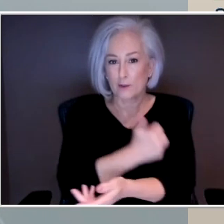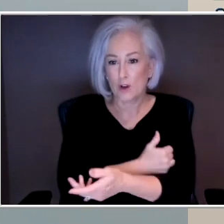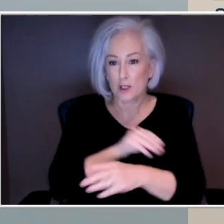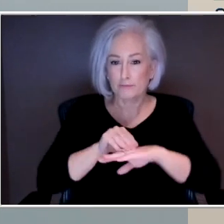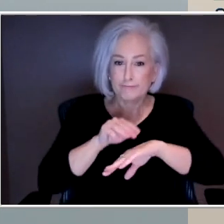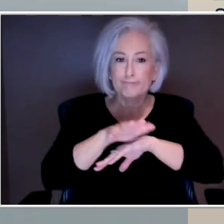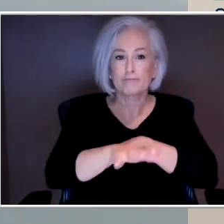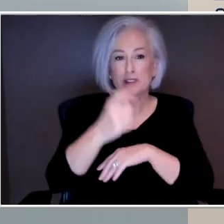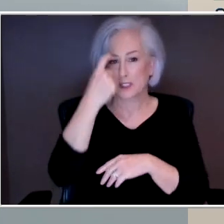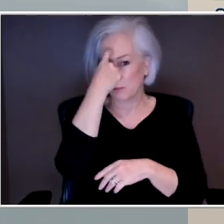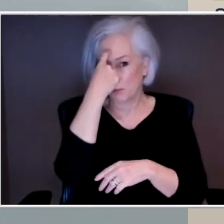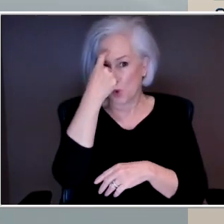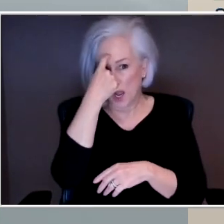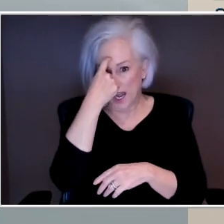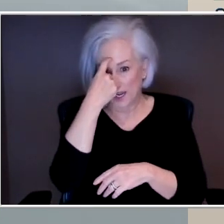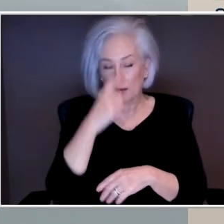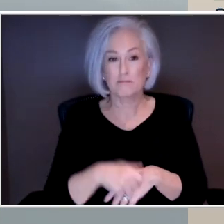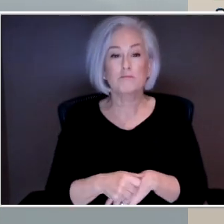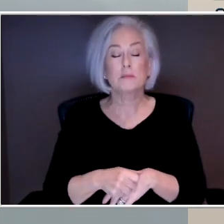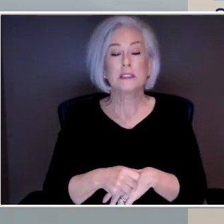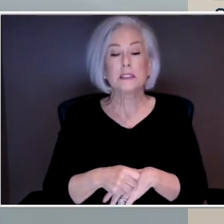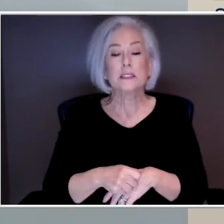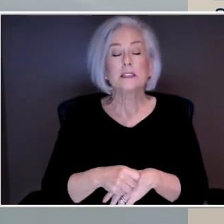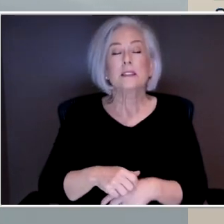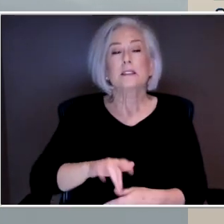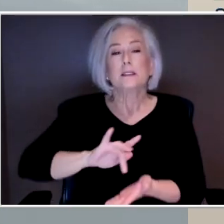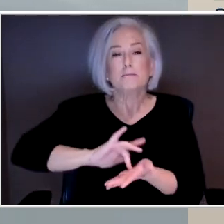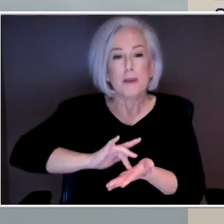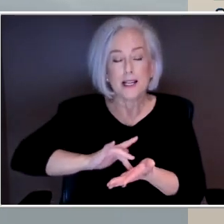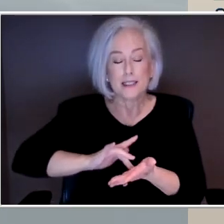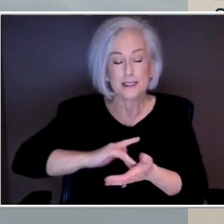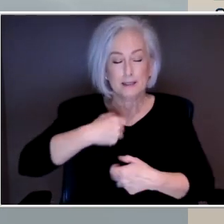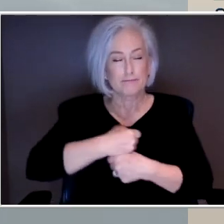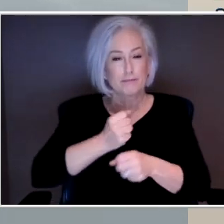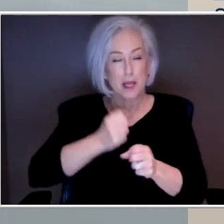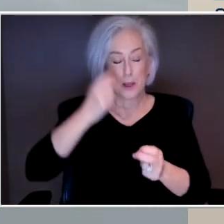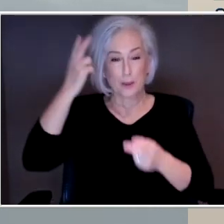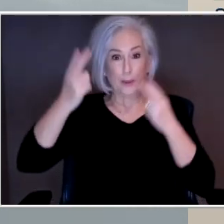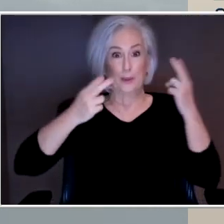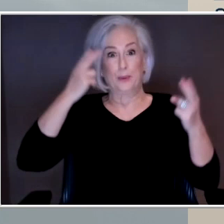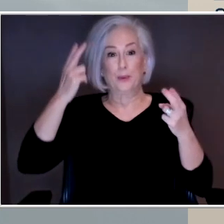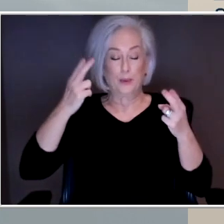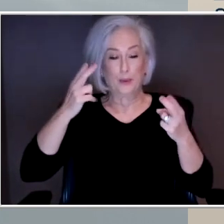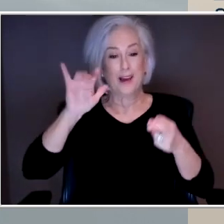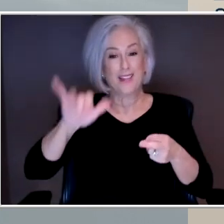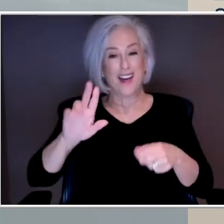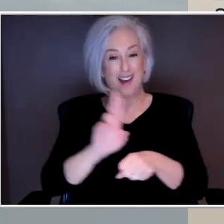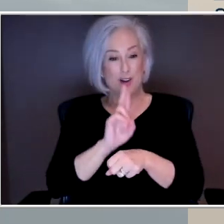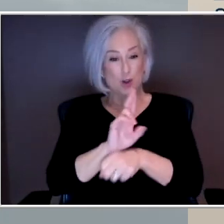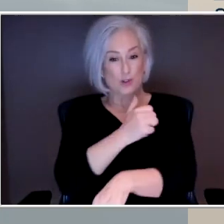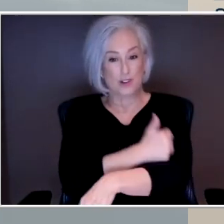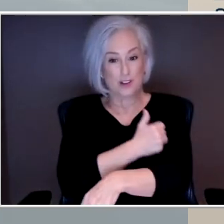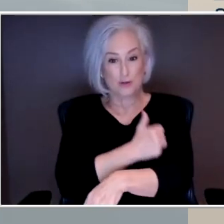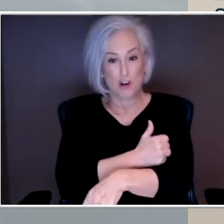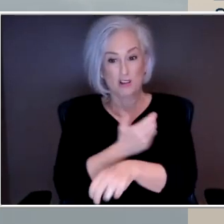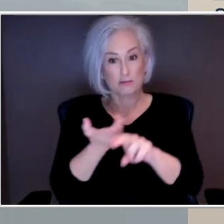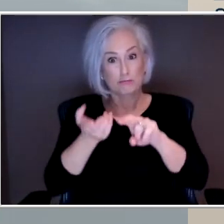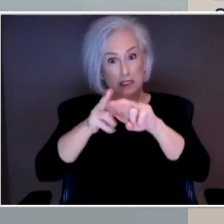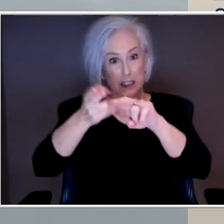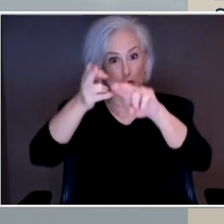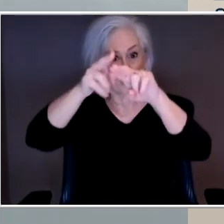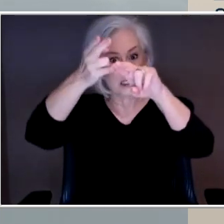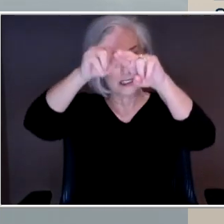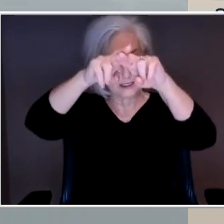is up. This graph is from a study funded by the National Institutes of Health. So if you follow that red line, it shows that in